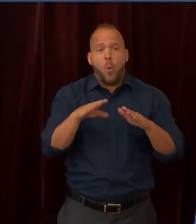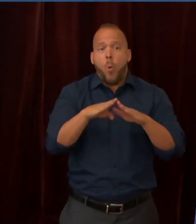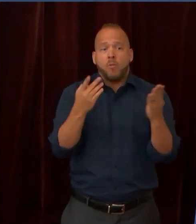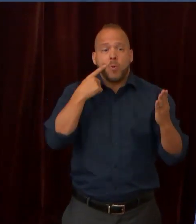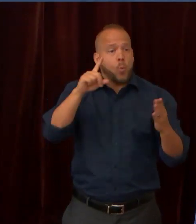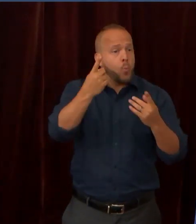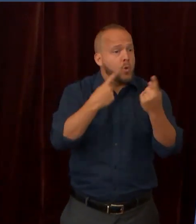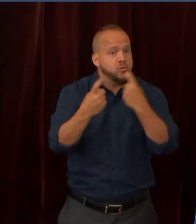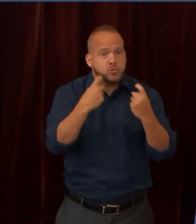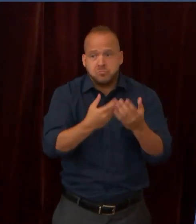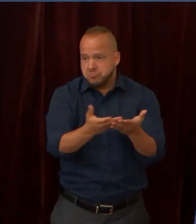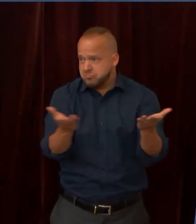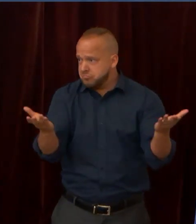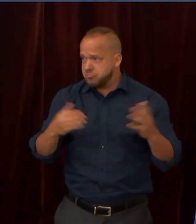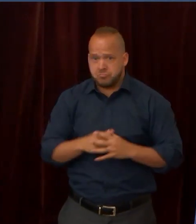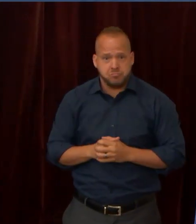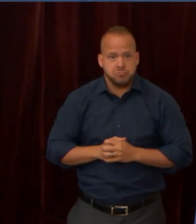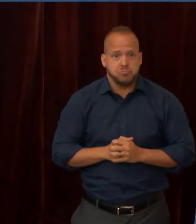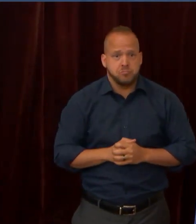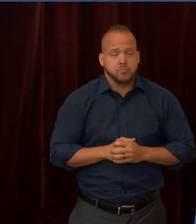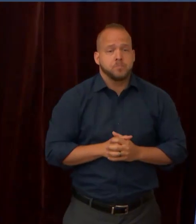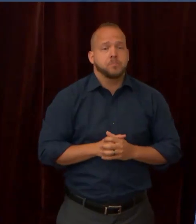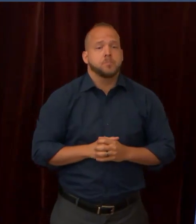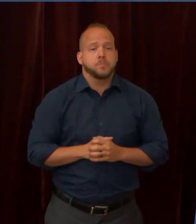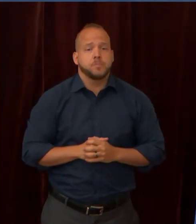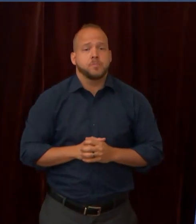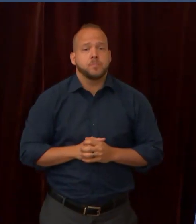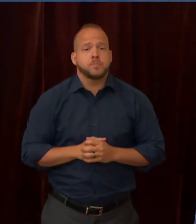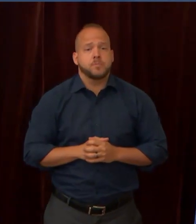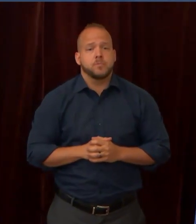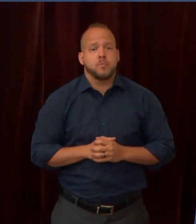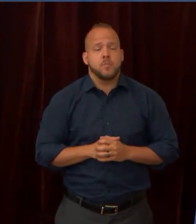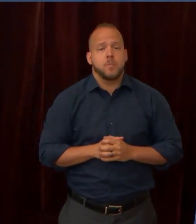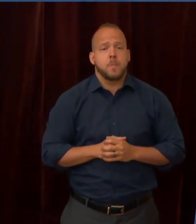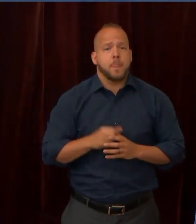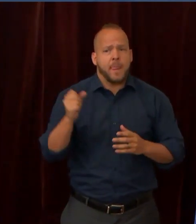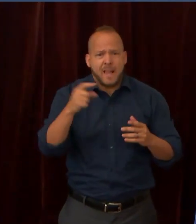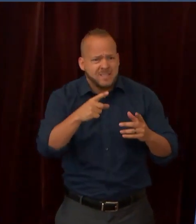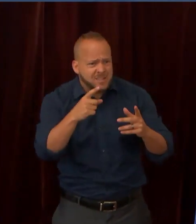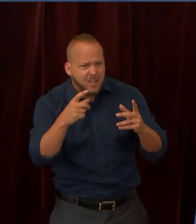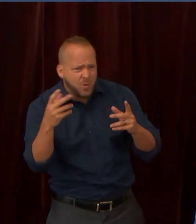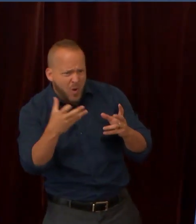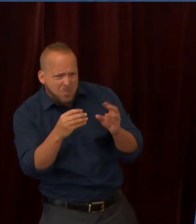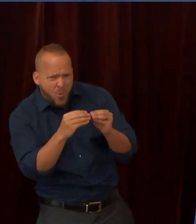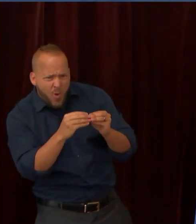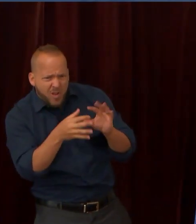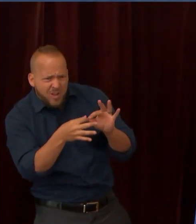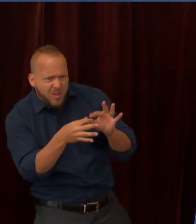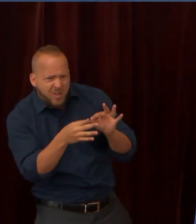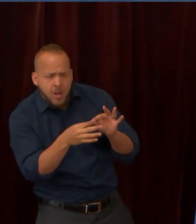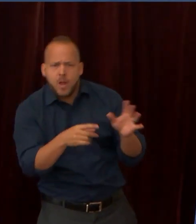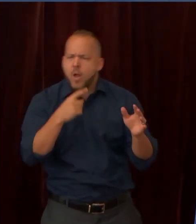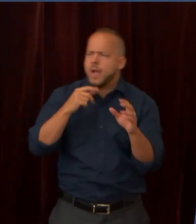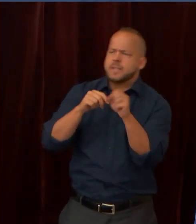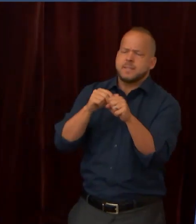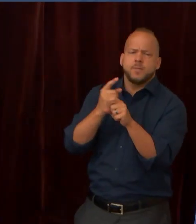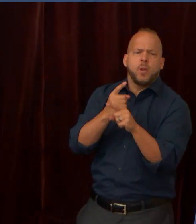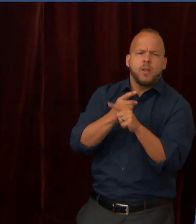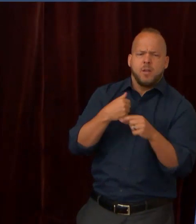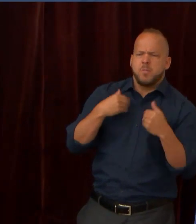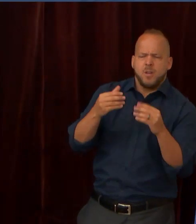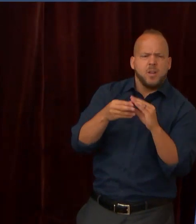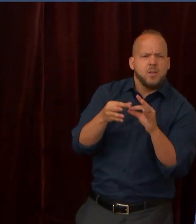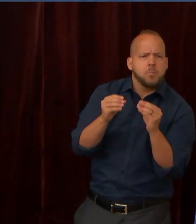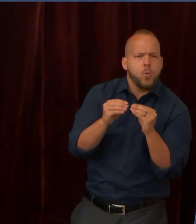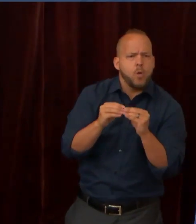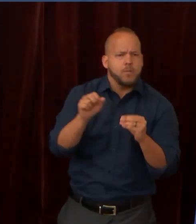Oh, yes. No, I think there's a few more things the state needs to know about before we stand for questions. First off, I just want to make sure people knew